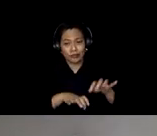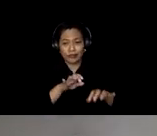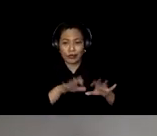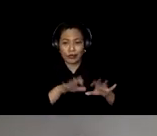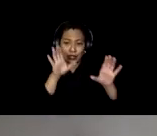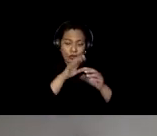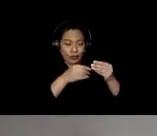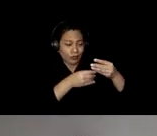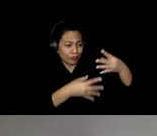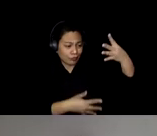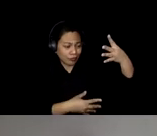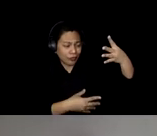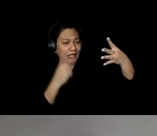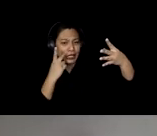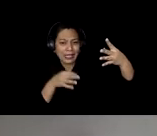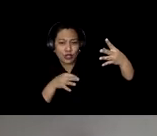page,